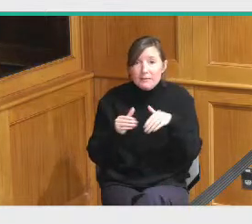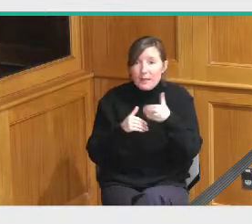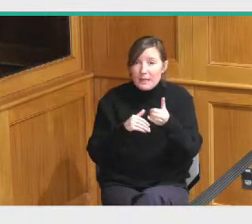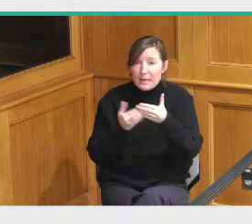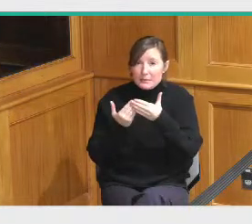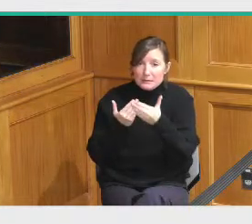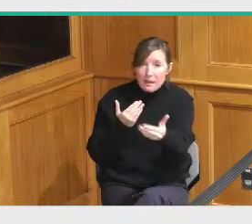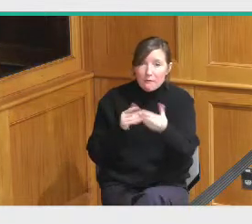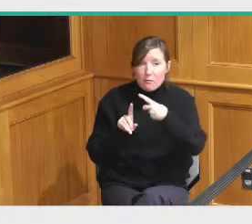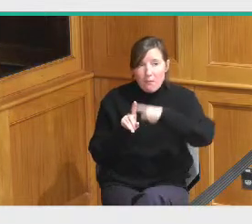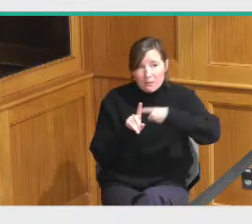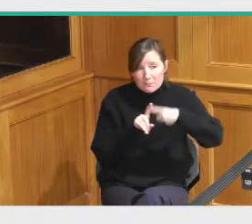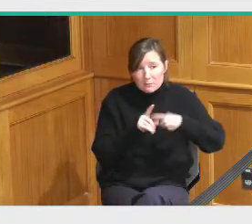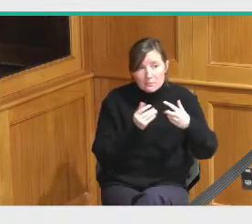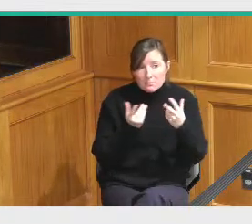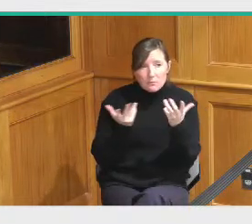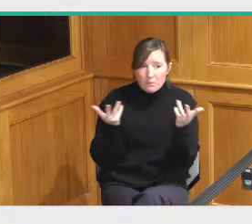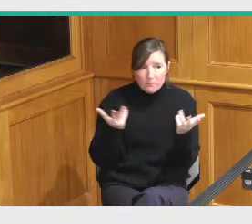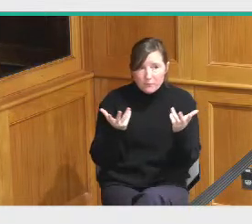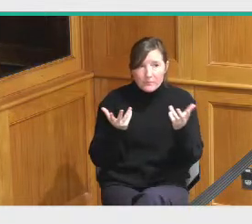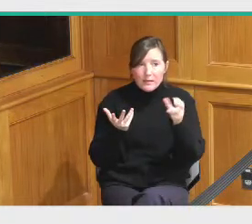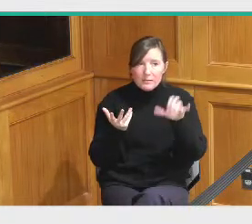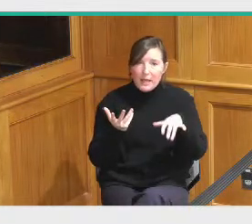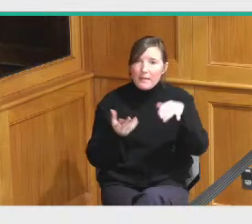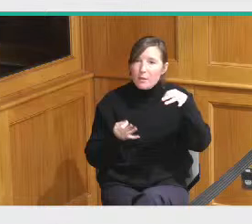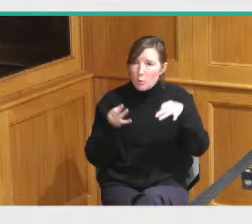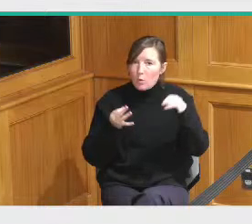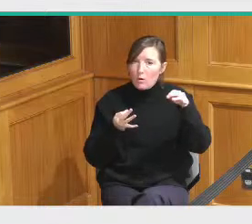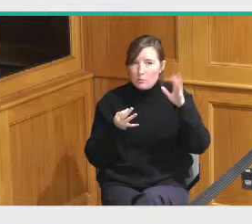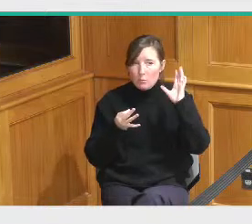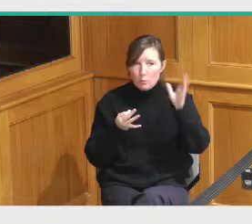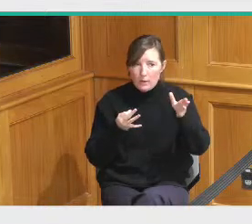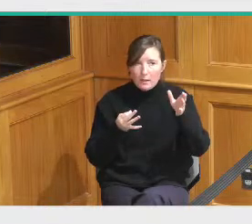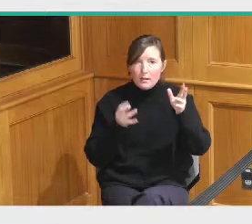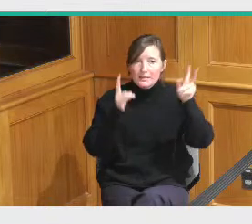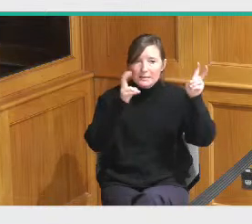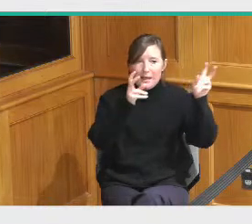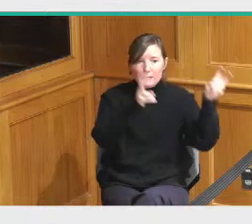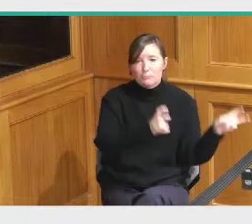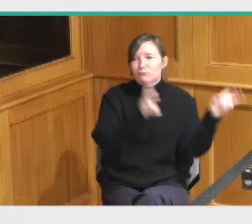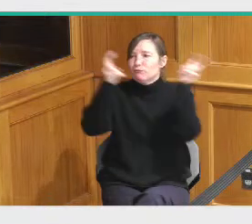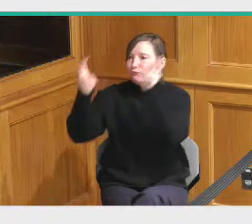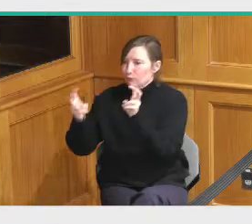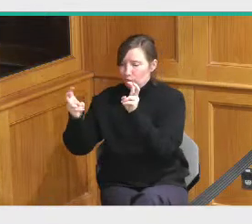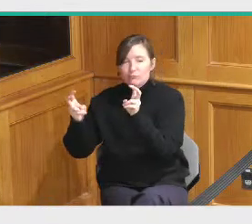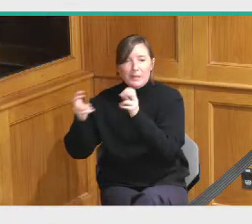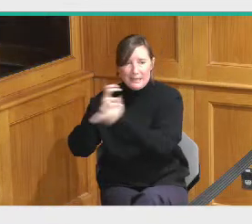months that the port will transfer and convey that title to the county.